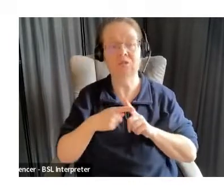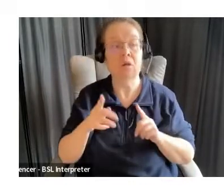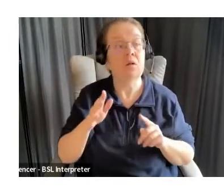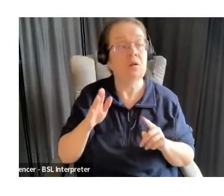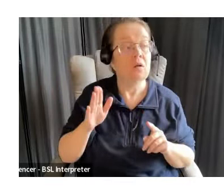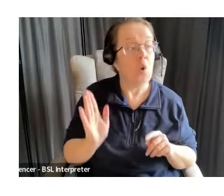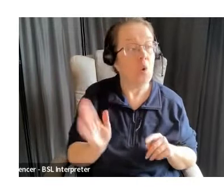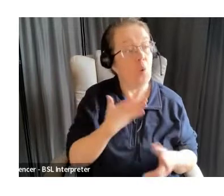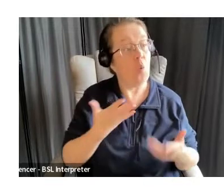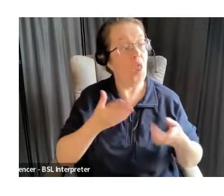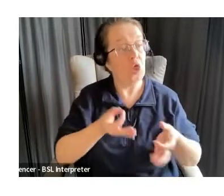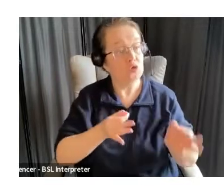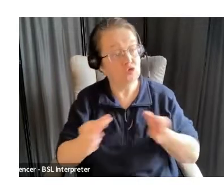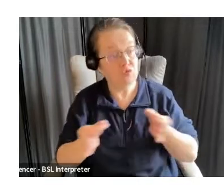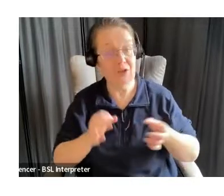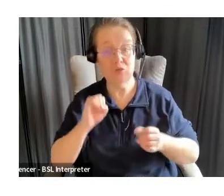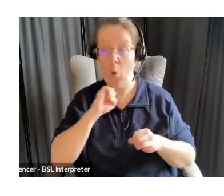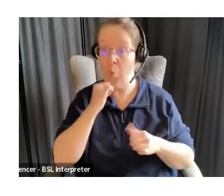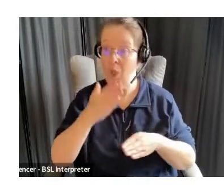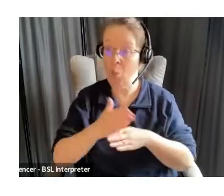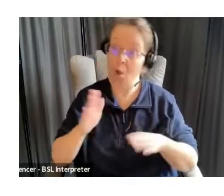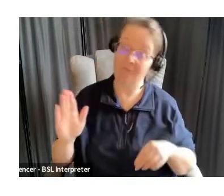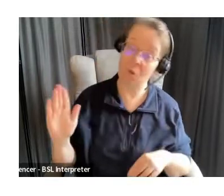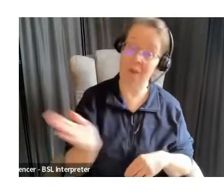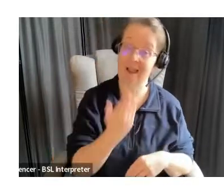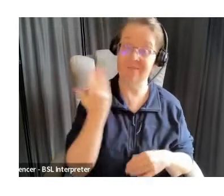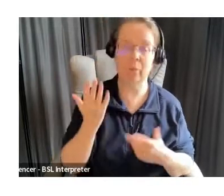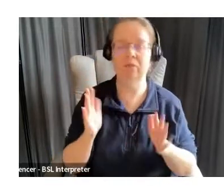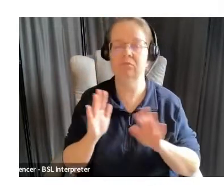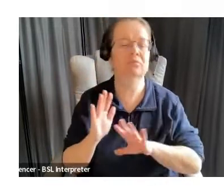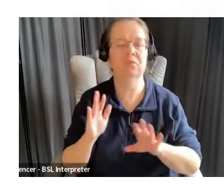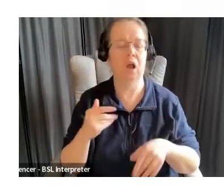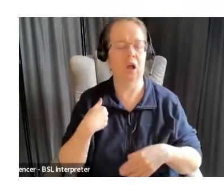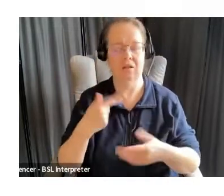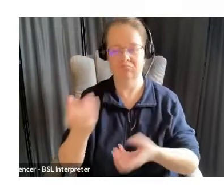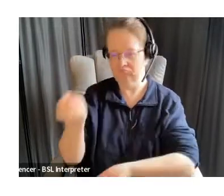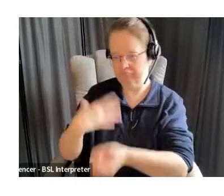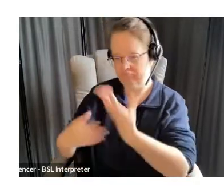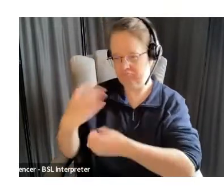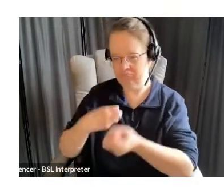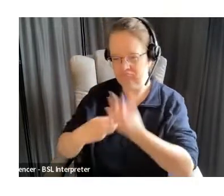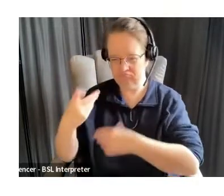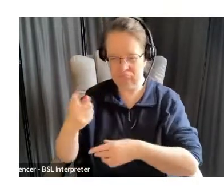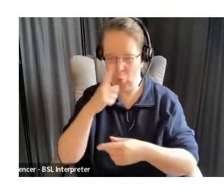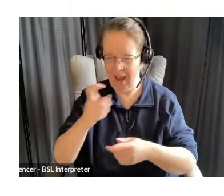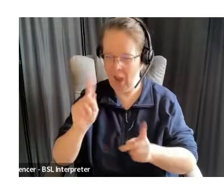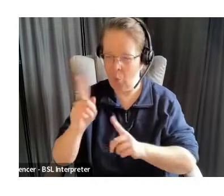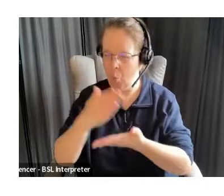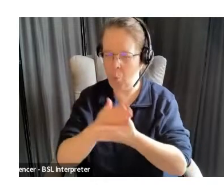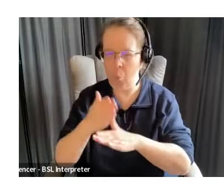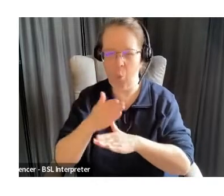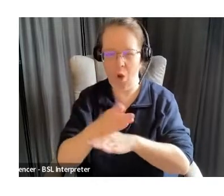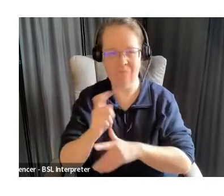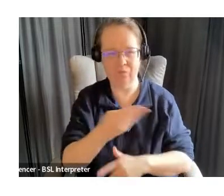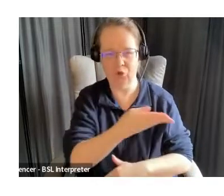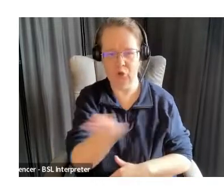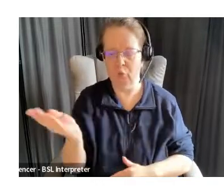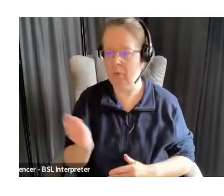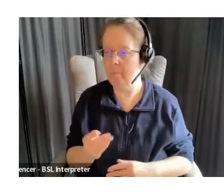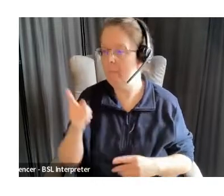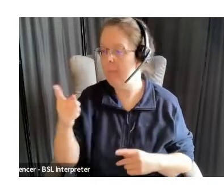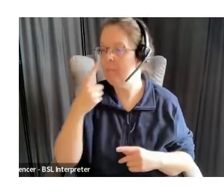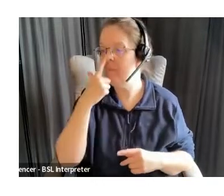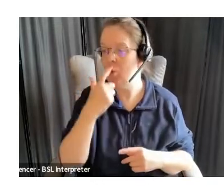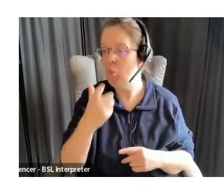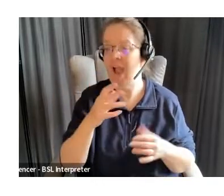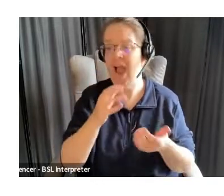and ideas are going to work for everyone. But again, share with us what has worked for you. Asking for adjustments, practical